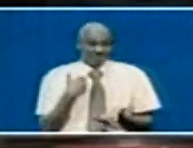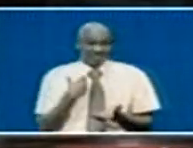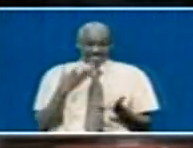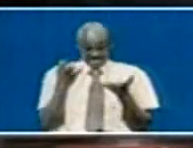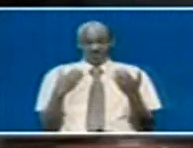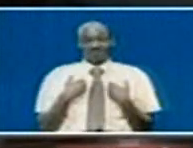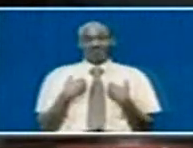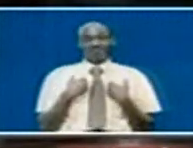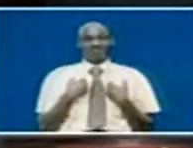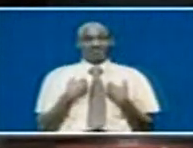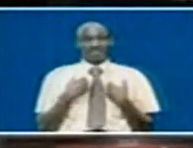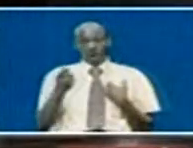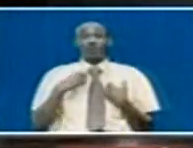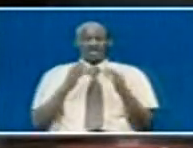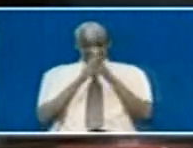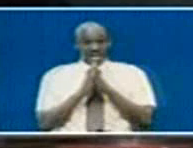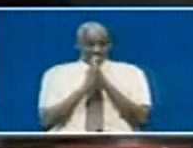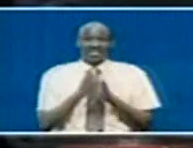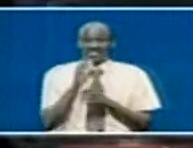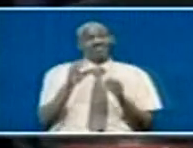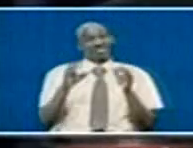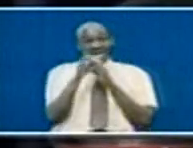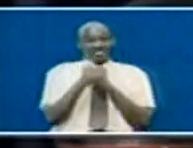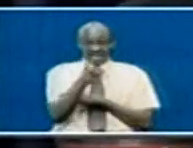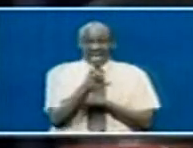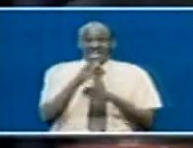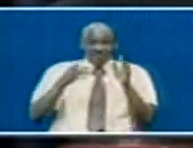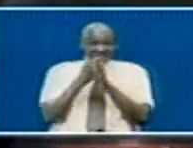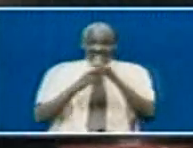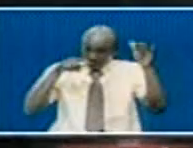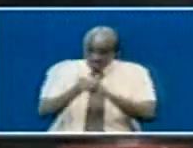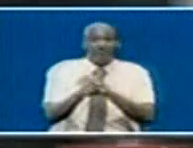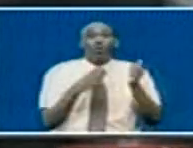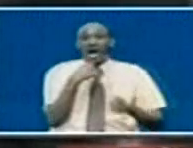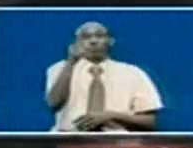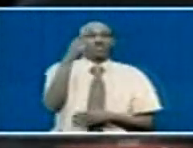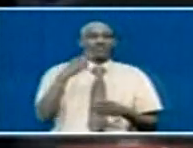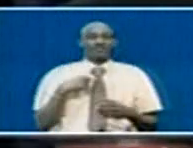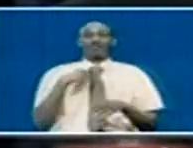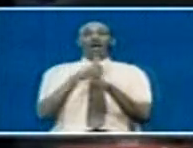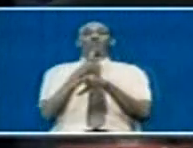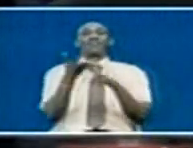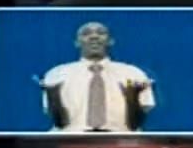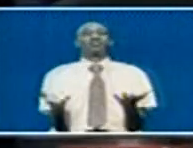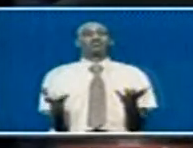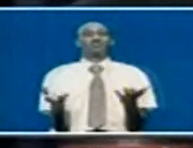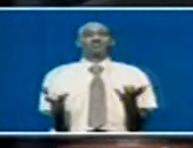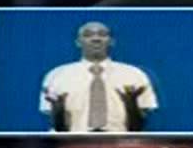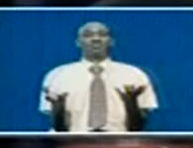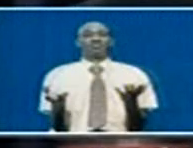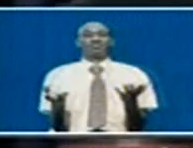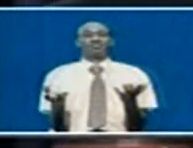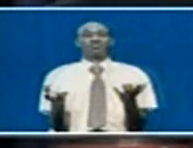Islamic State of Islamic State only. Yes. And immediately they declare the caliphate. Well, let's